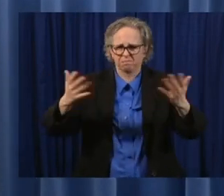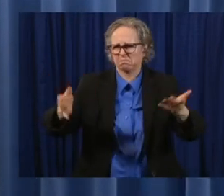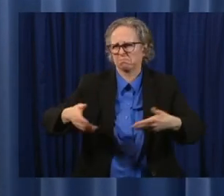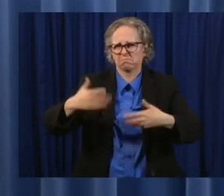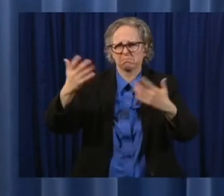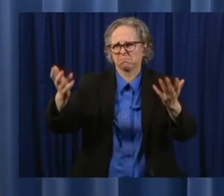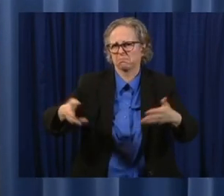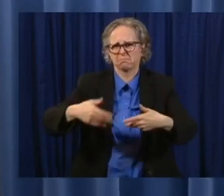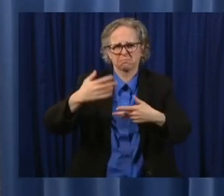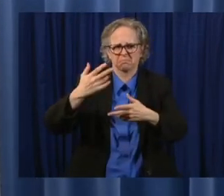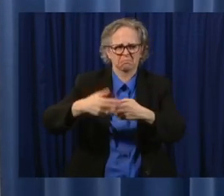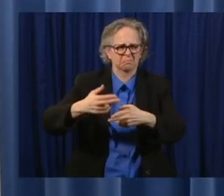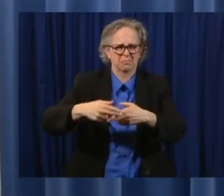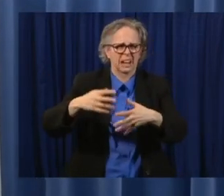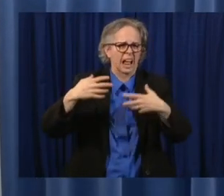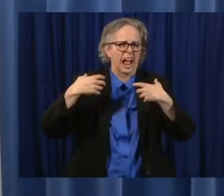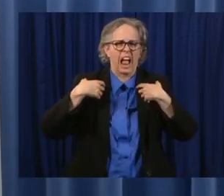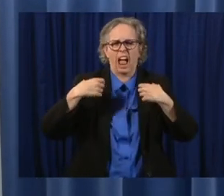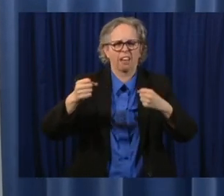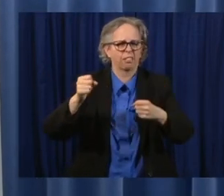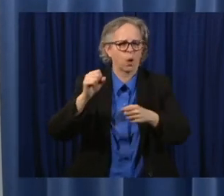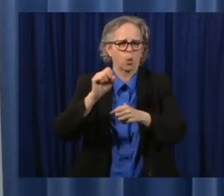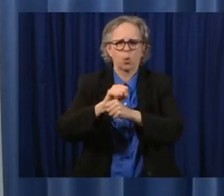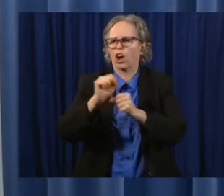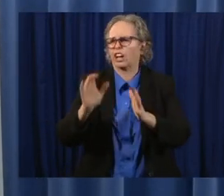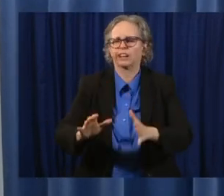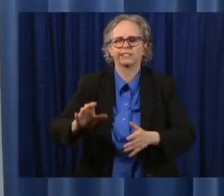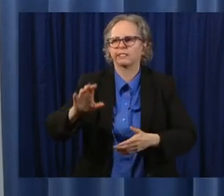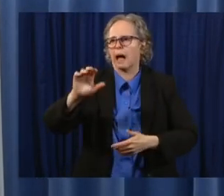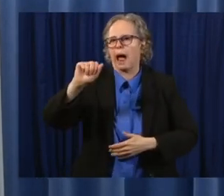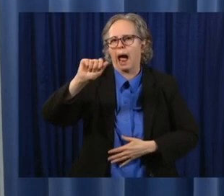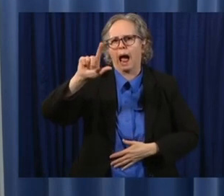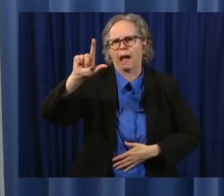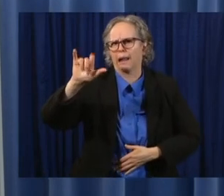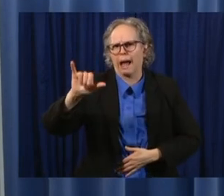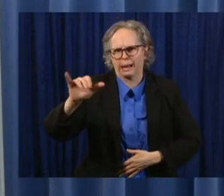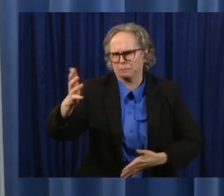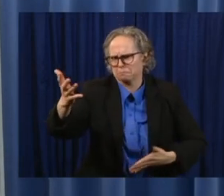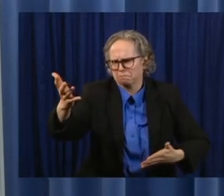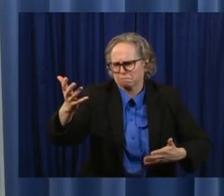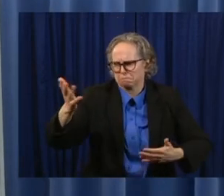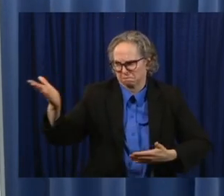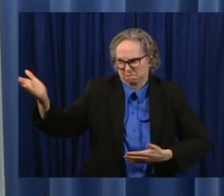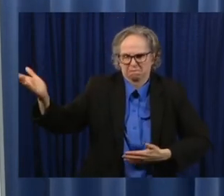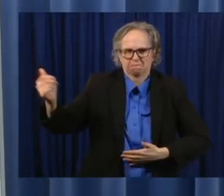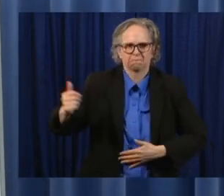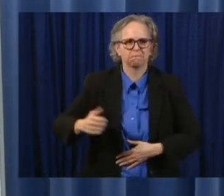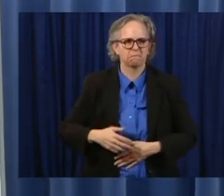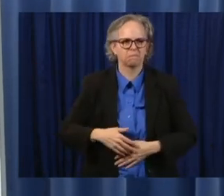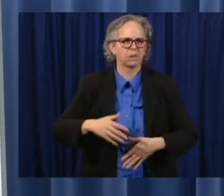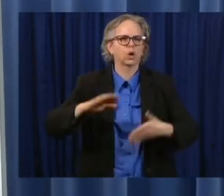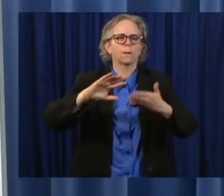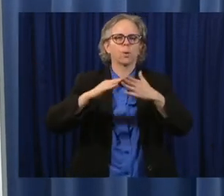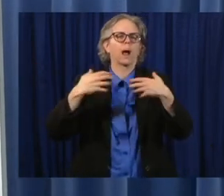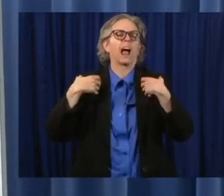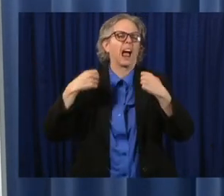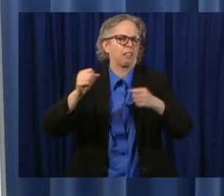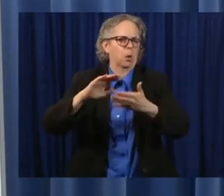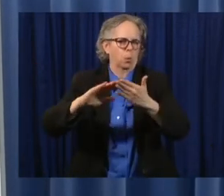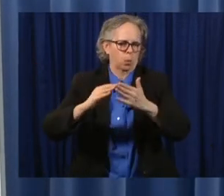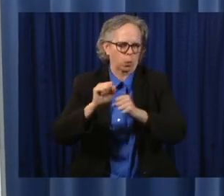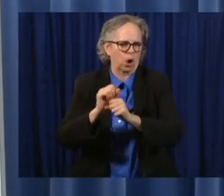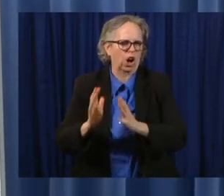the health worker Sally. How's that? All right, so we've got the community health worker right up here.